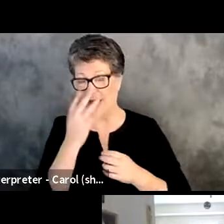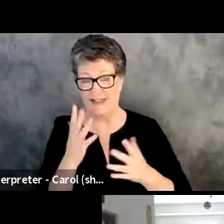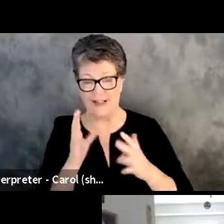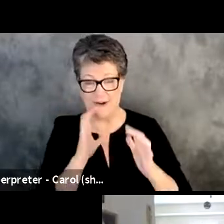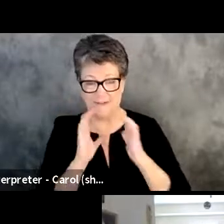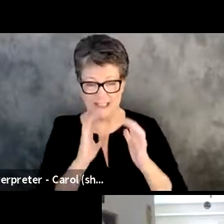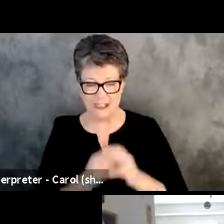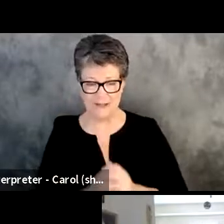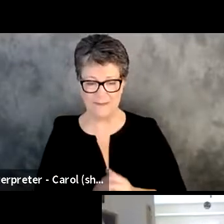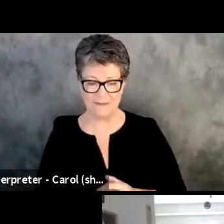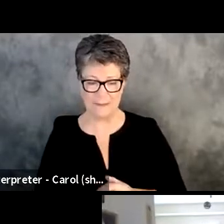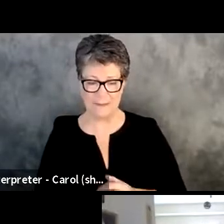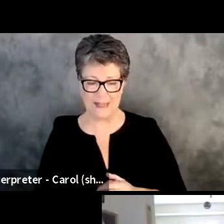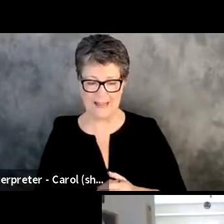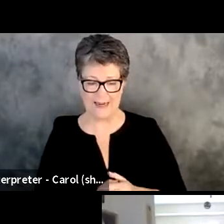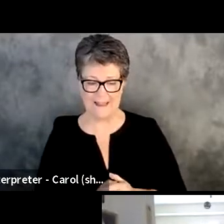But